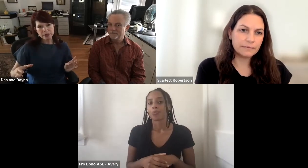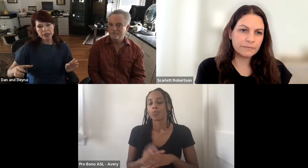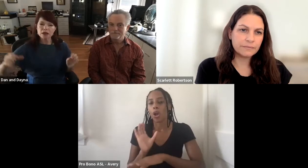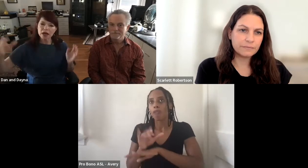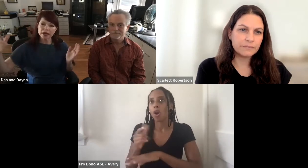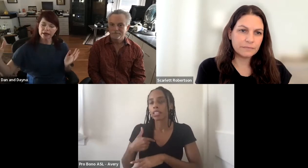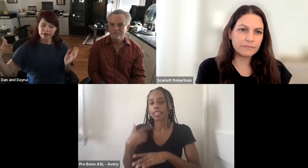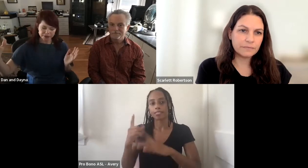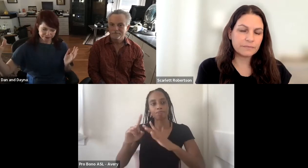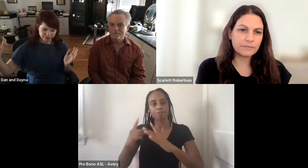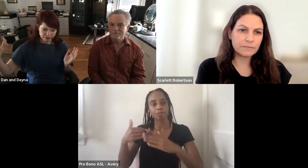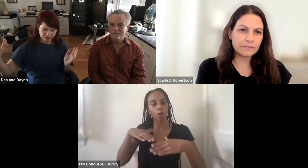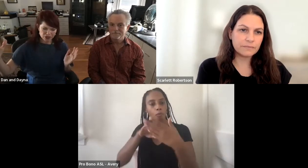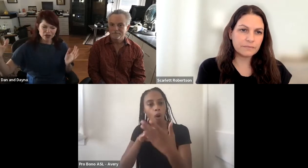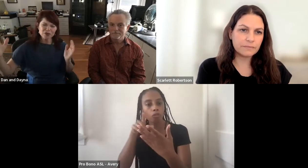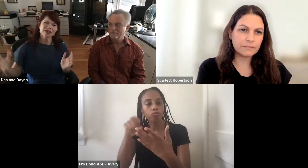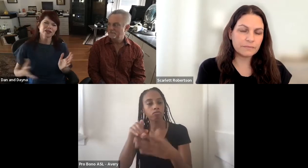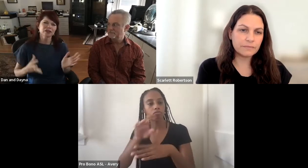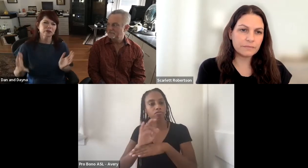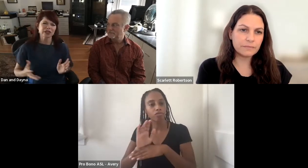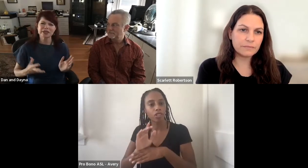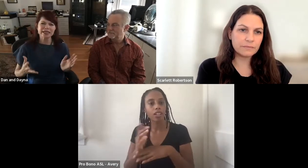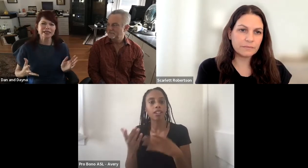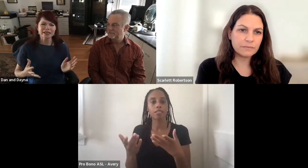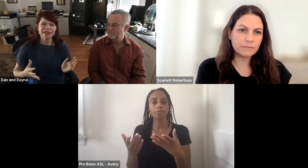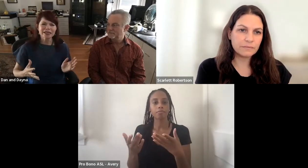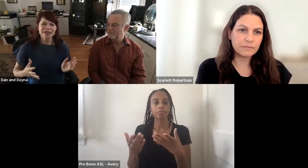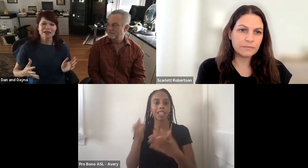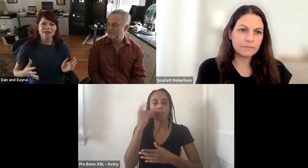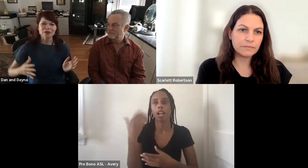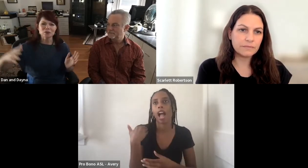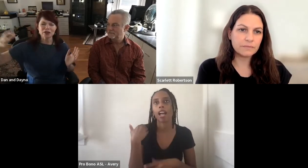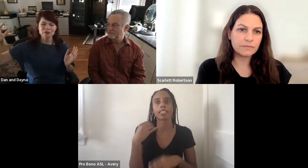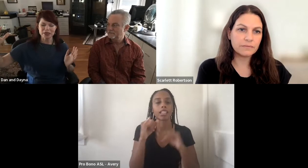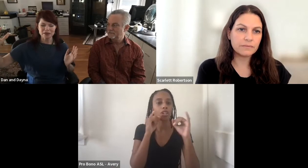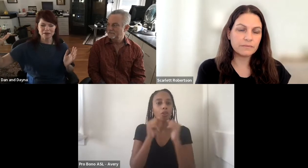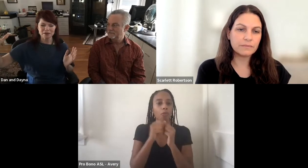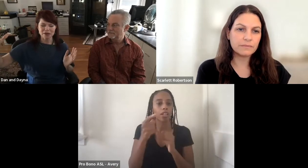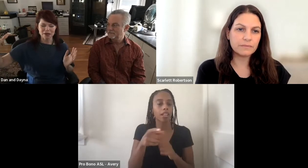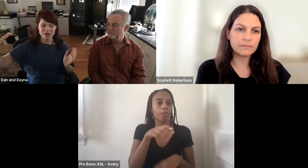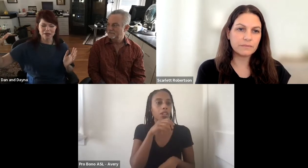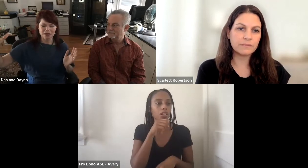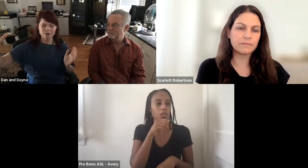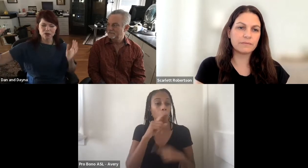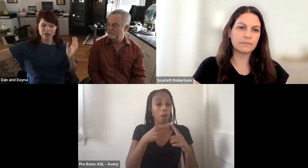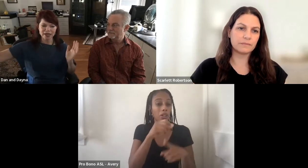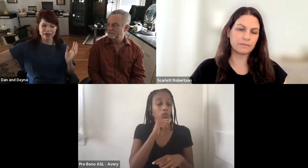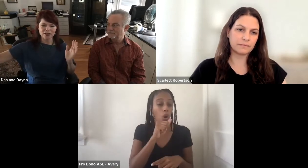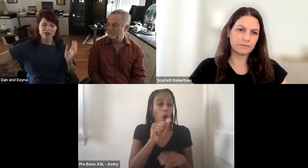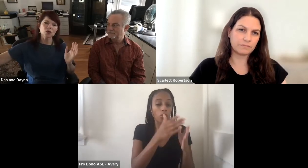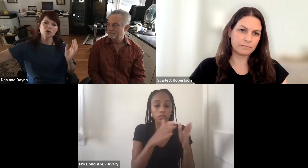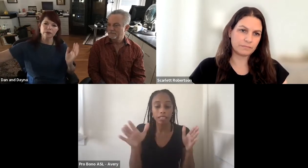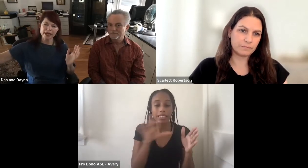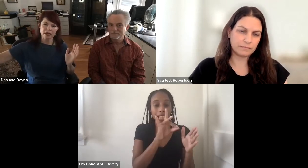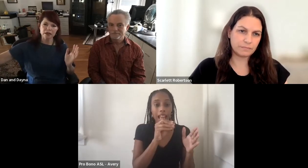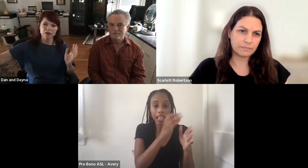from the beginning, not as, you know, had we gotten an interview with him in his 80s, it might have been approached as